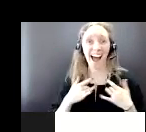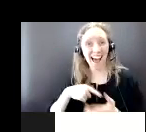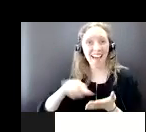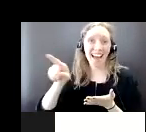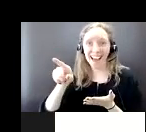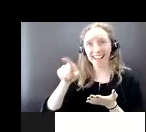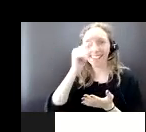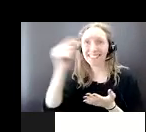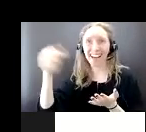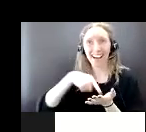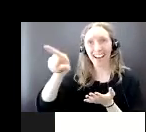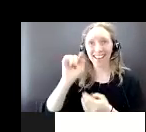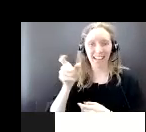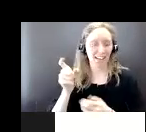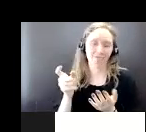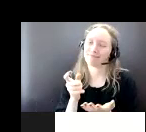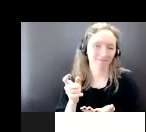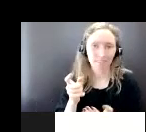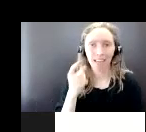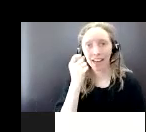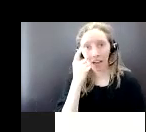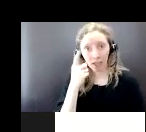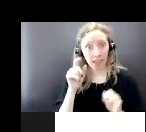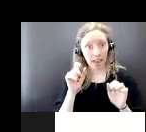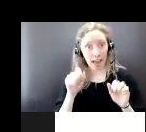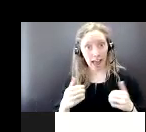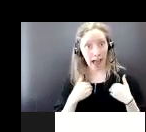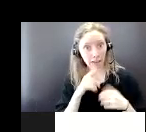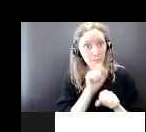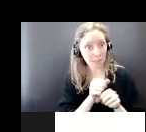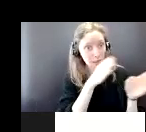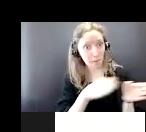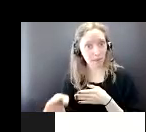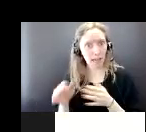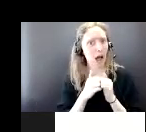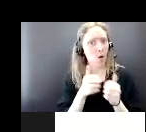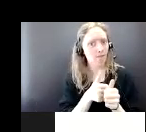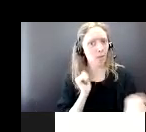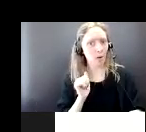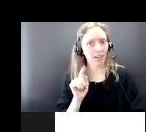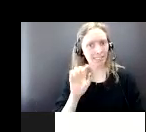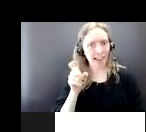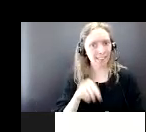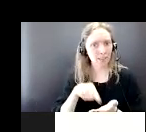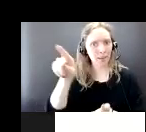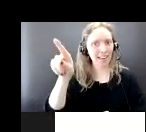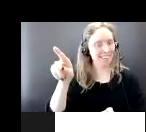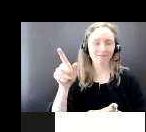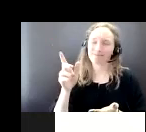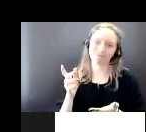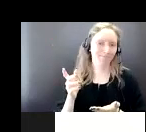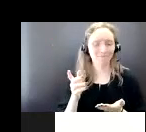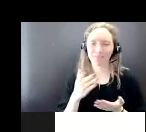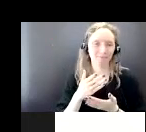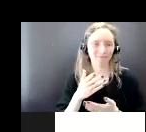are no plans out there to help us avoid paying taxes. So just be careful if someone says to you, we can help you avoid